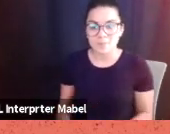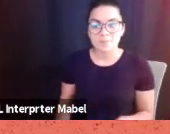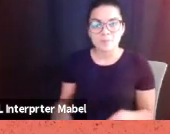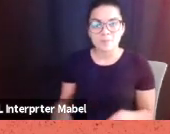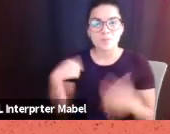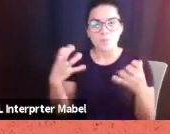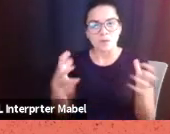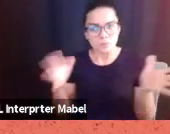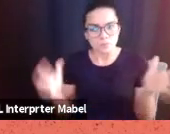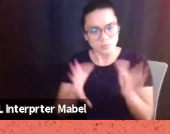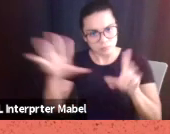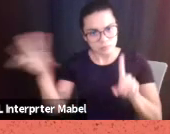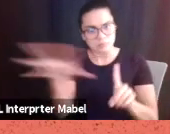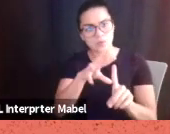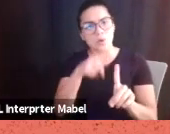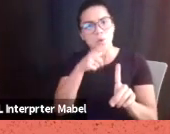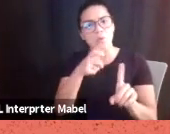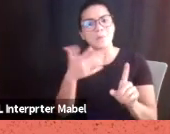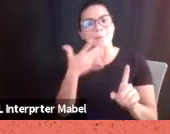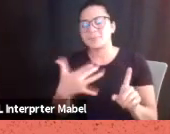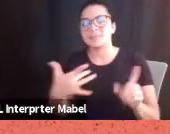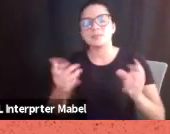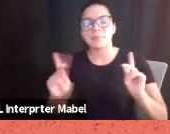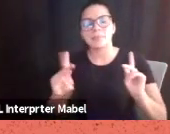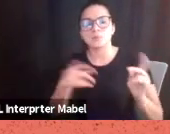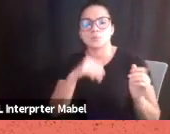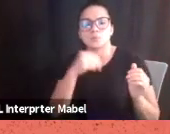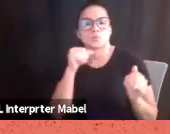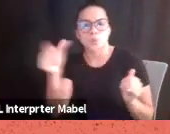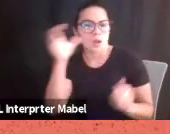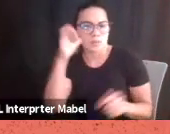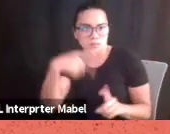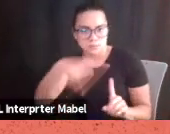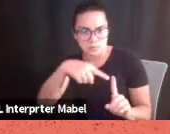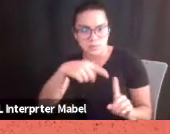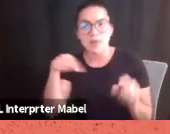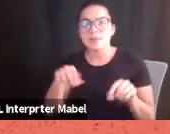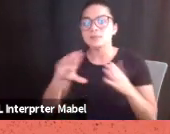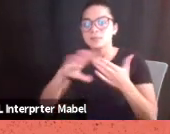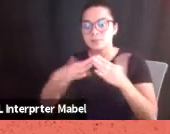society. The survivors' agenda is a multiracial, community-led,